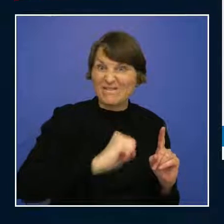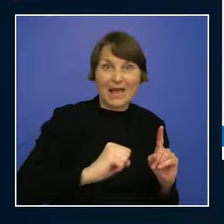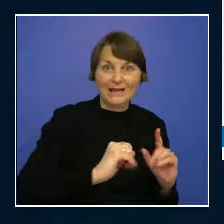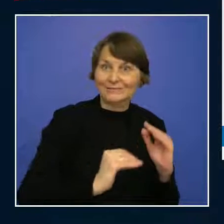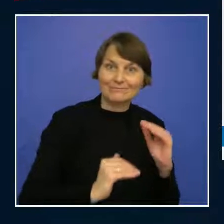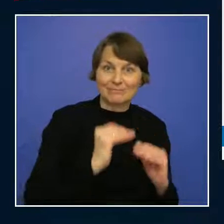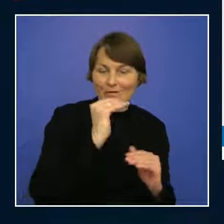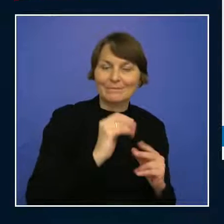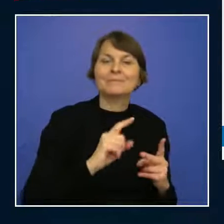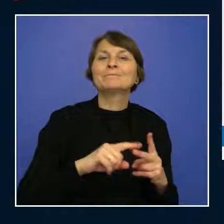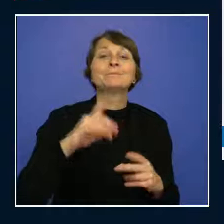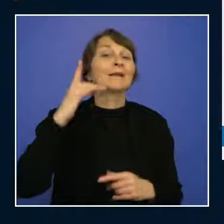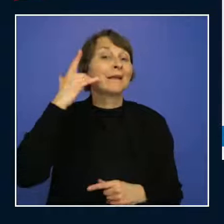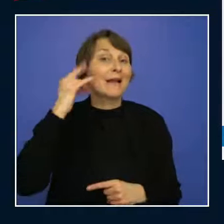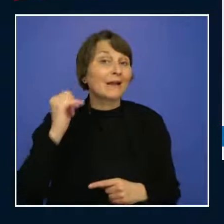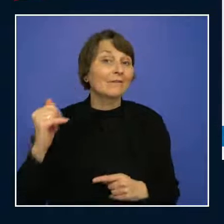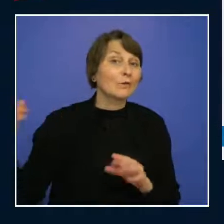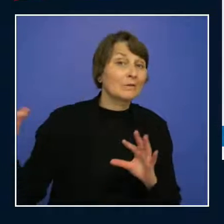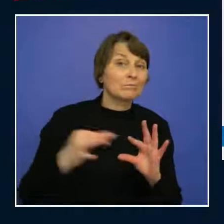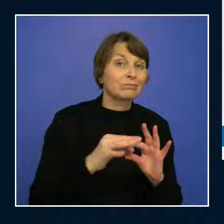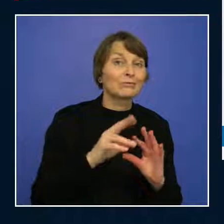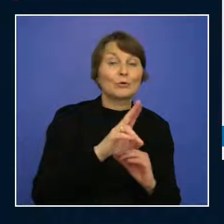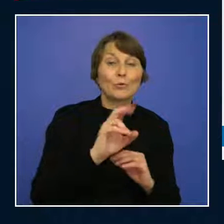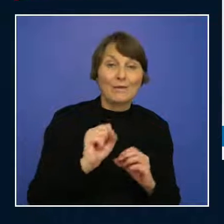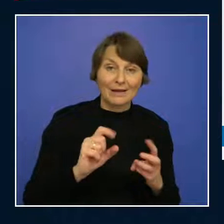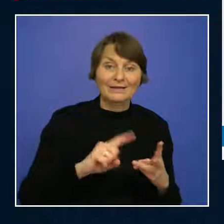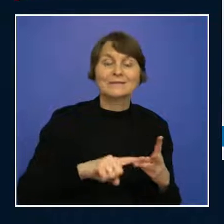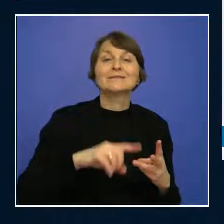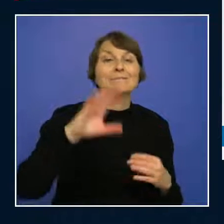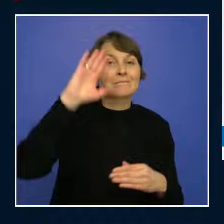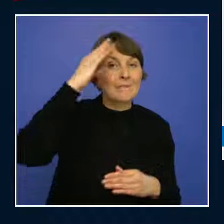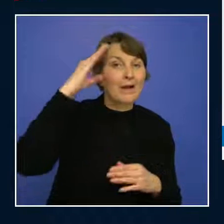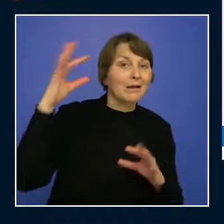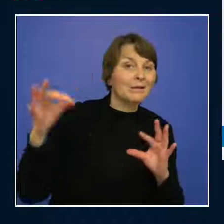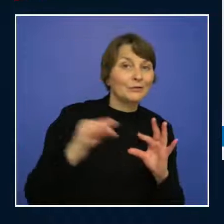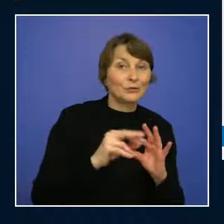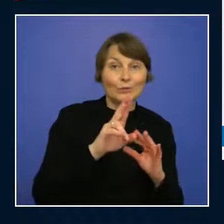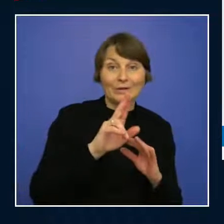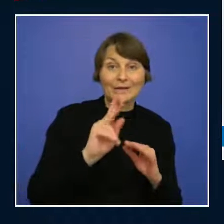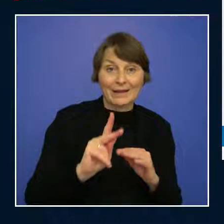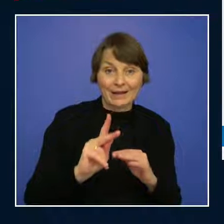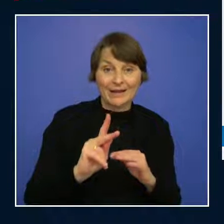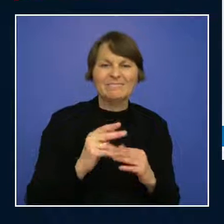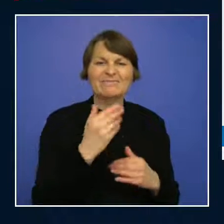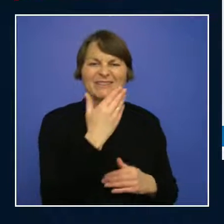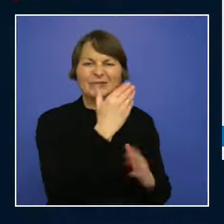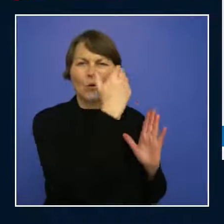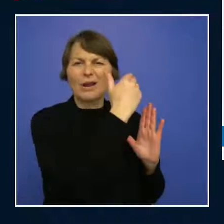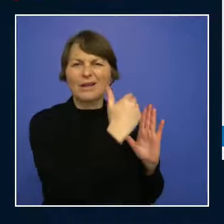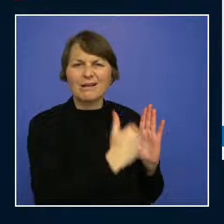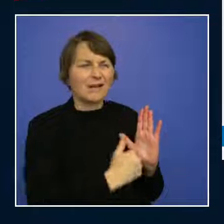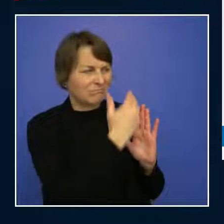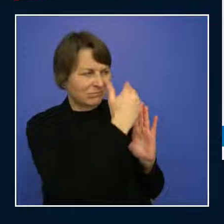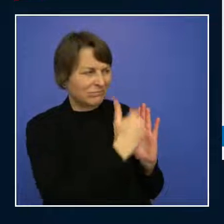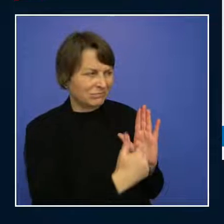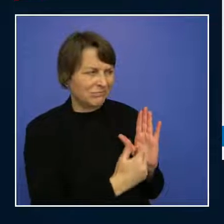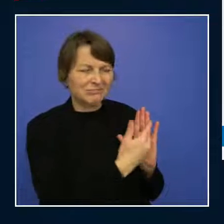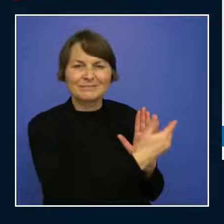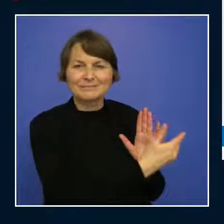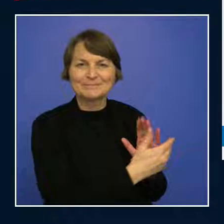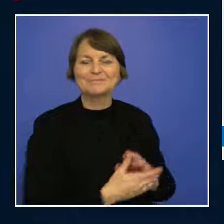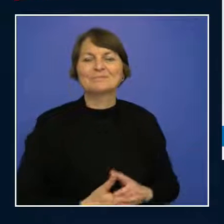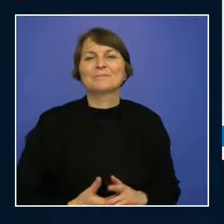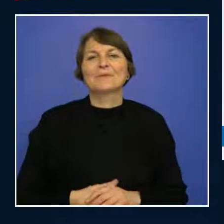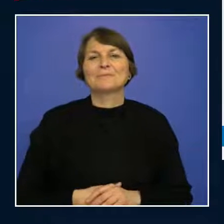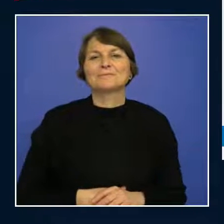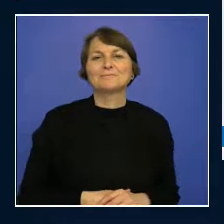California hits the US, Ireland hits UK, and Australia actually hits US as well, even though there's Australian endpoint there.